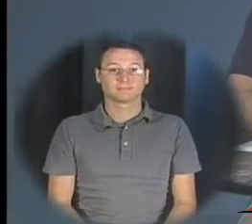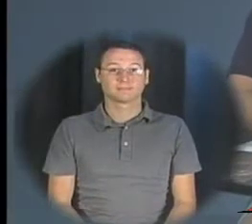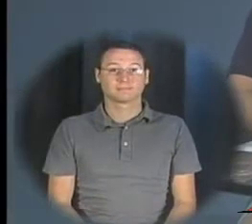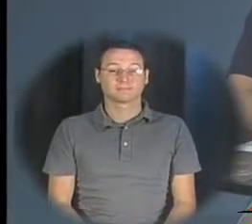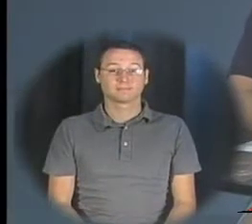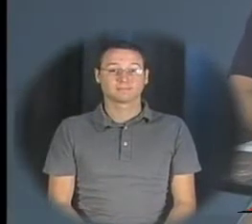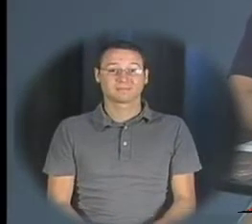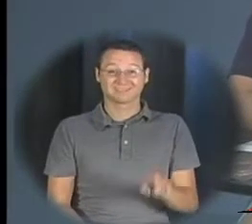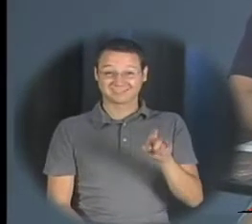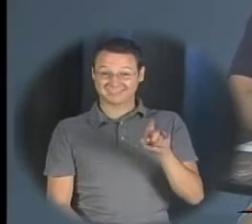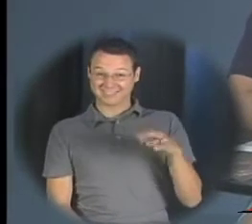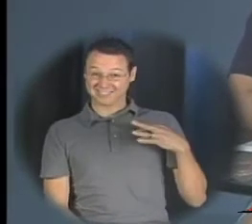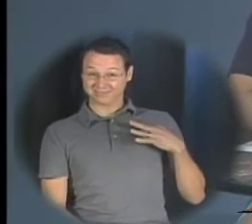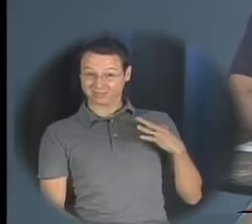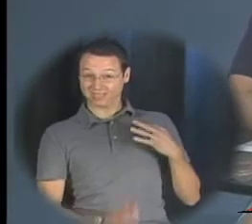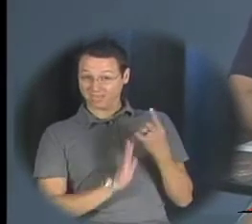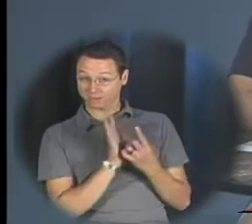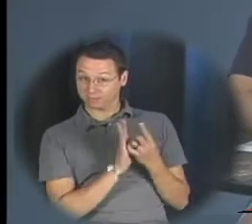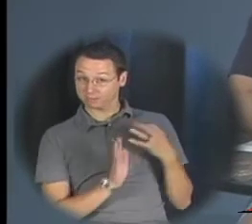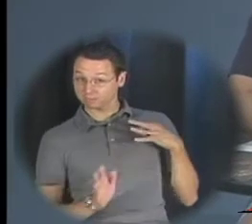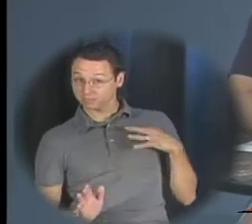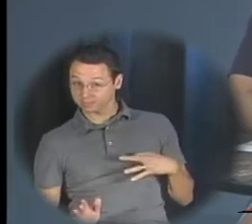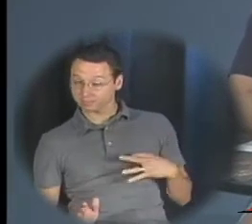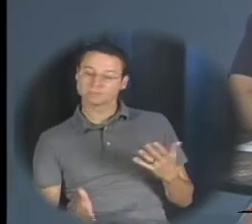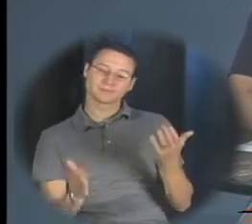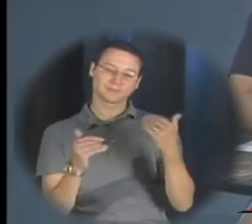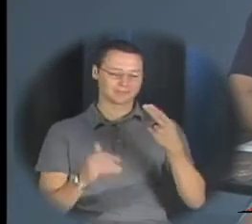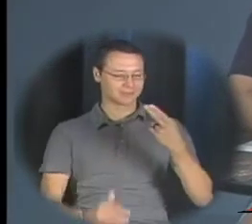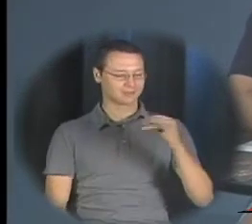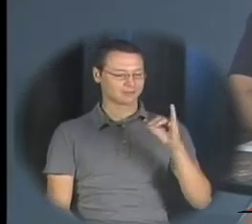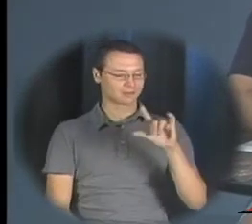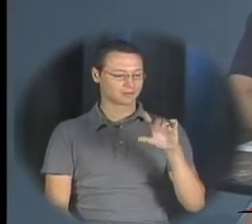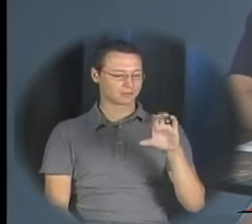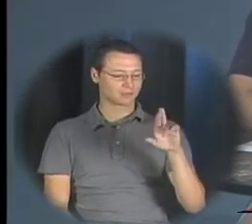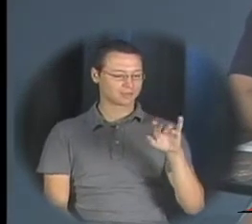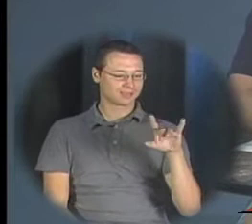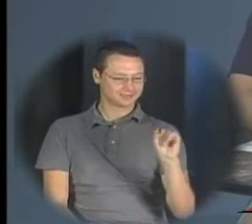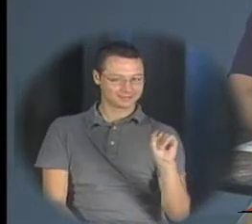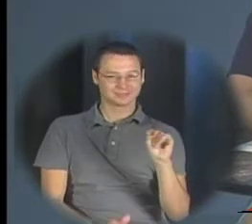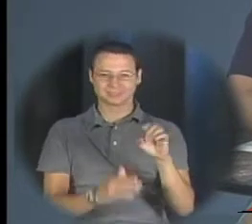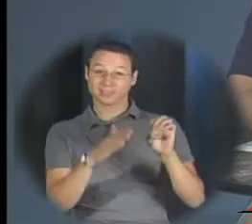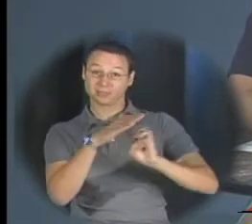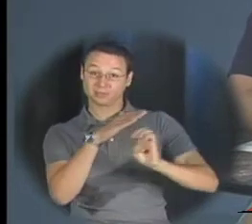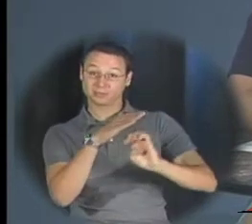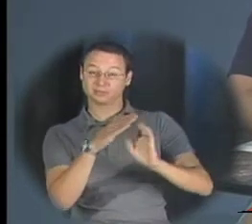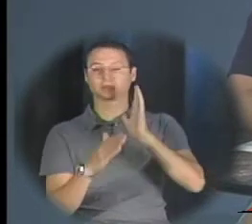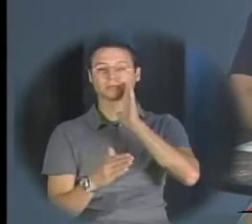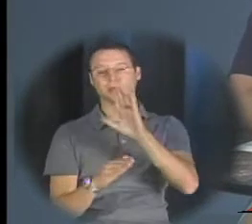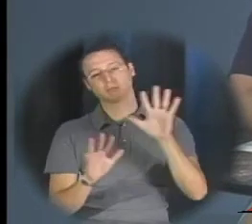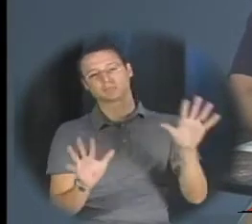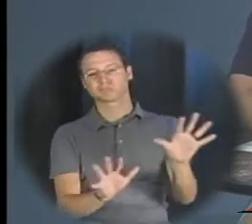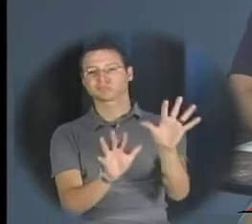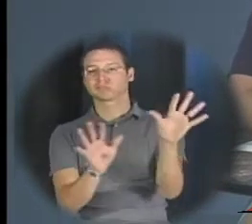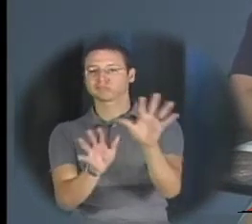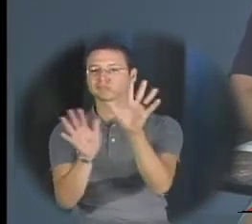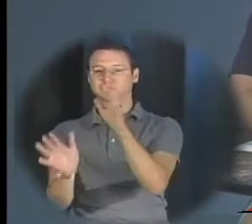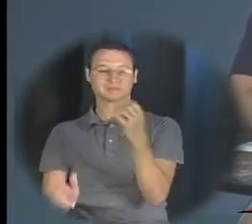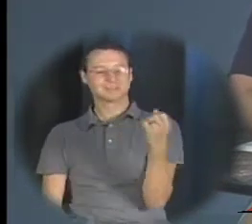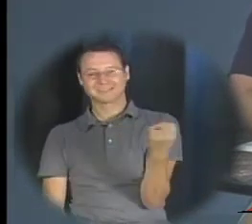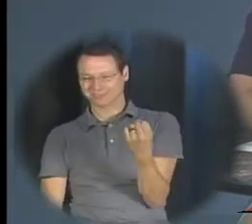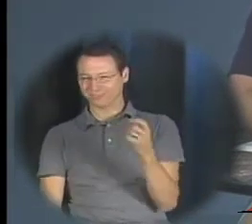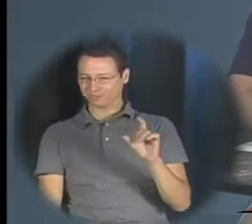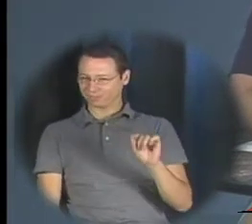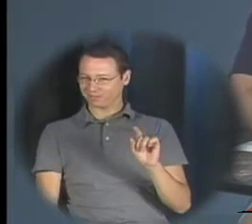Looking for volunteer hours? Come out and help Hillcrest Elementary School at their Beautification Day, Saturday, April